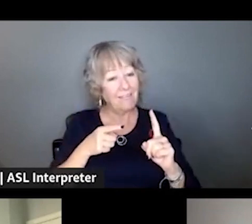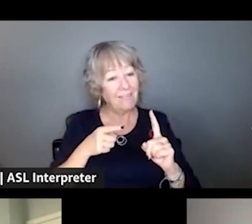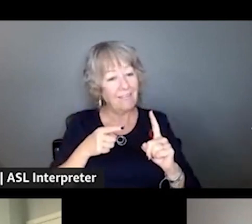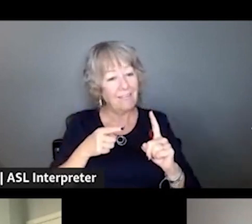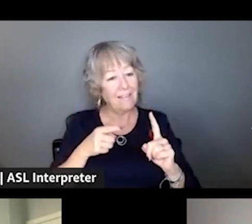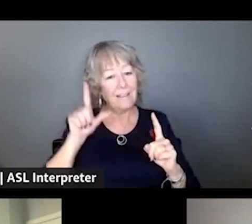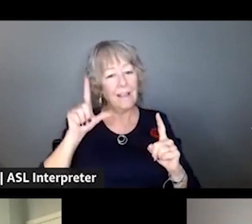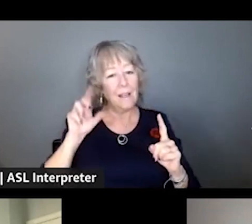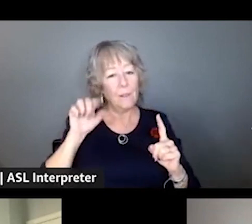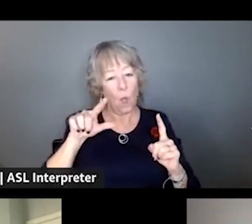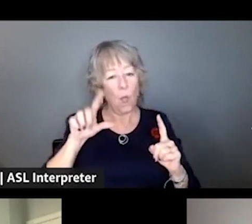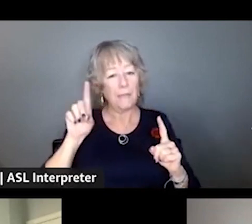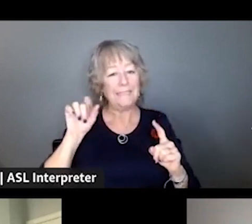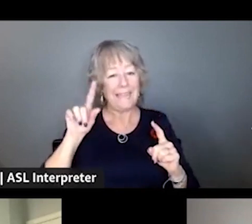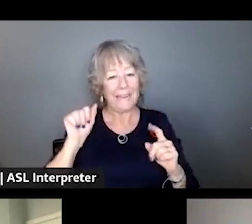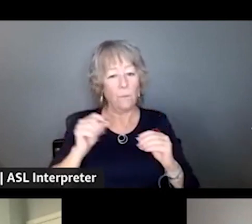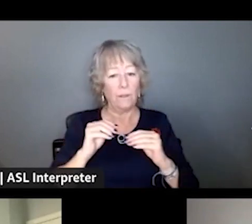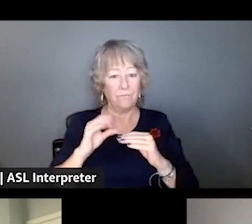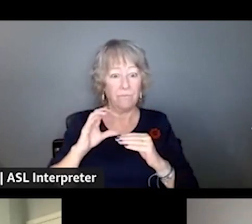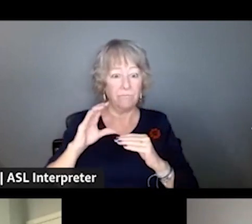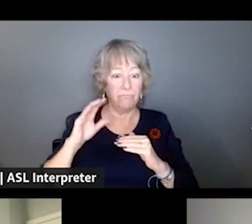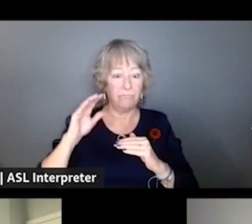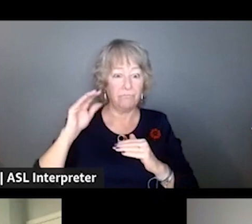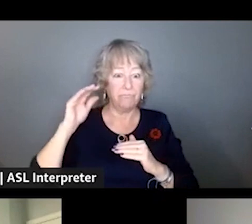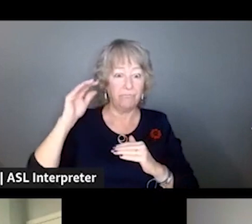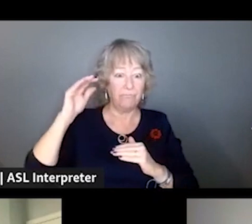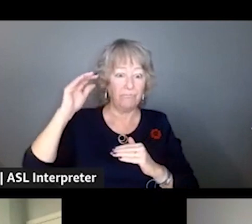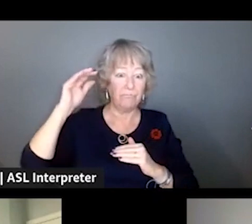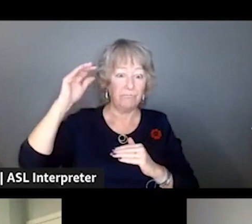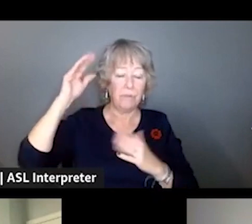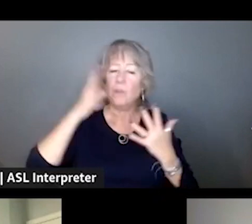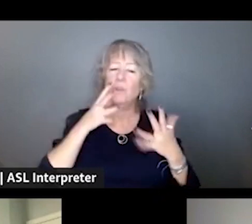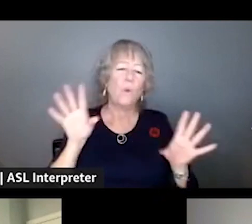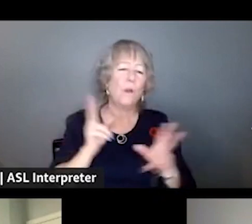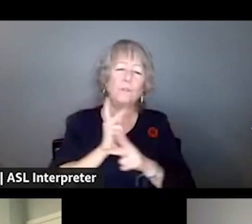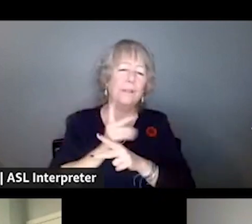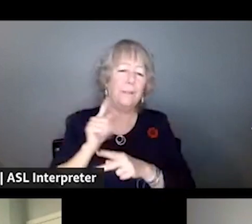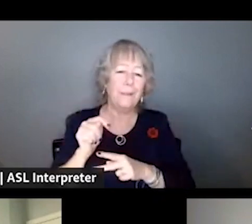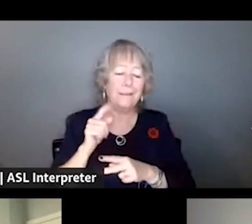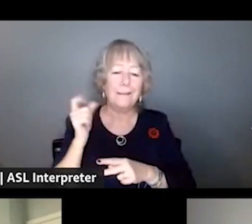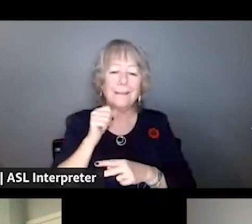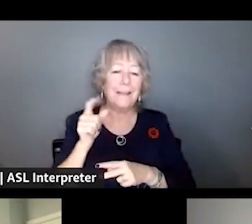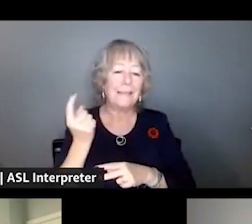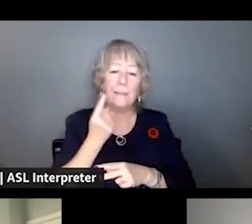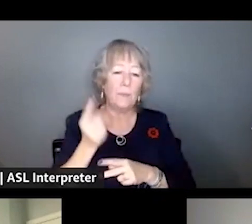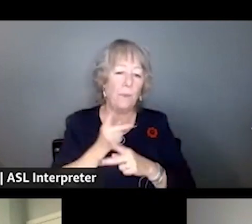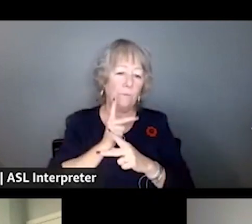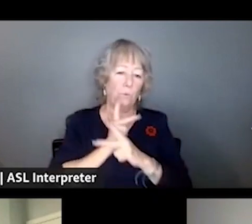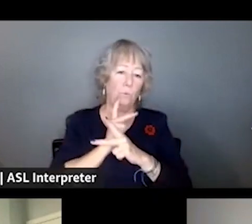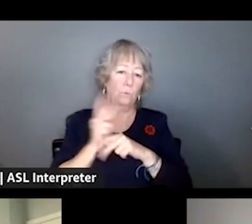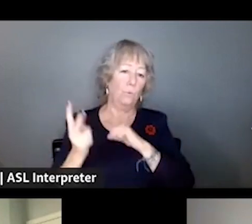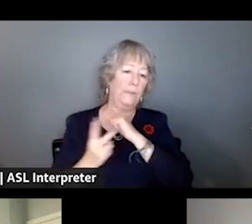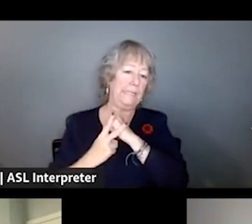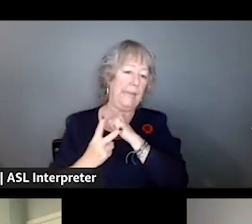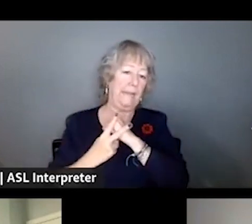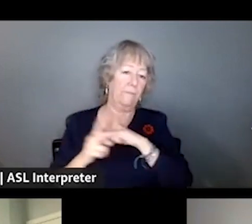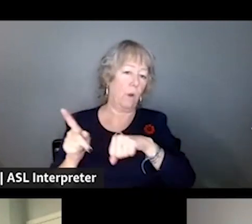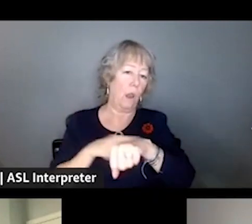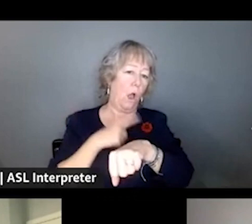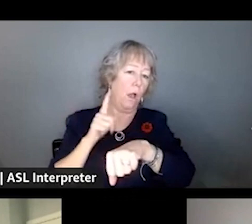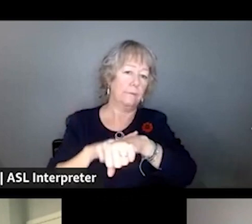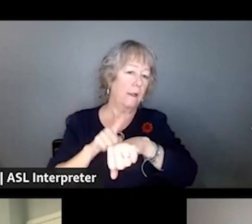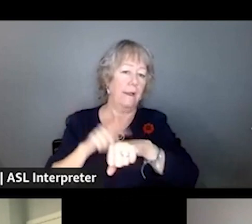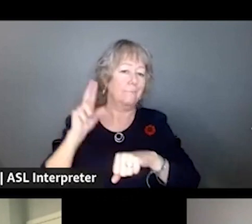log data. It piles up over time, right? You don't want to keep it. It's not necessarily something that you have to retain for a long period of